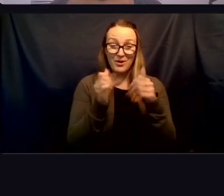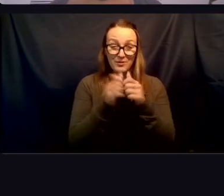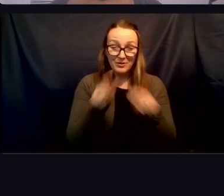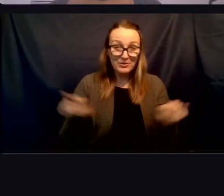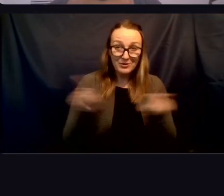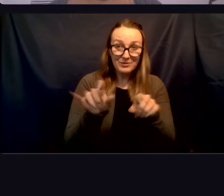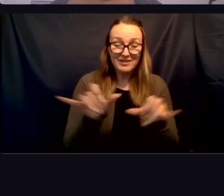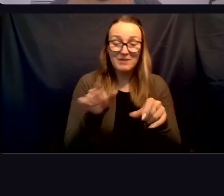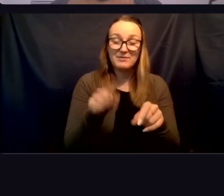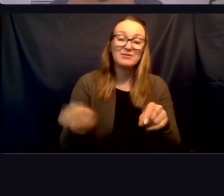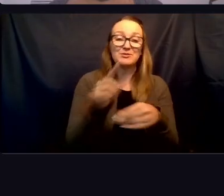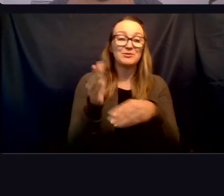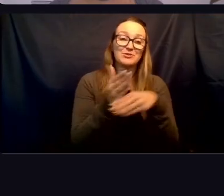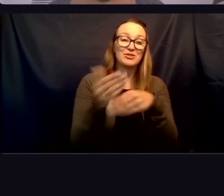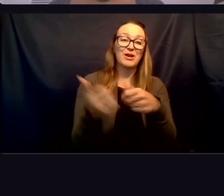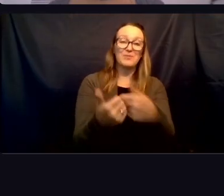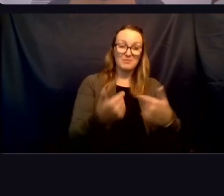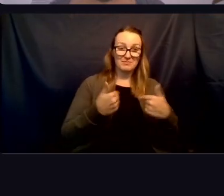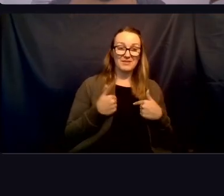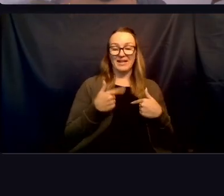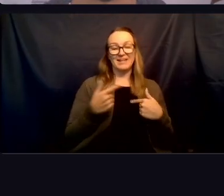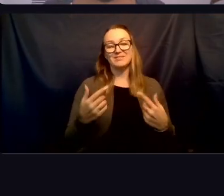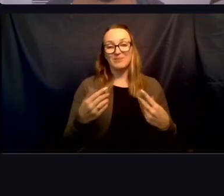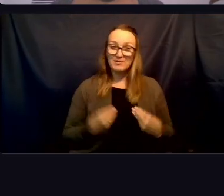Y'all inspired me, and so I'm giving it back.